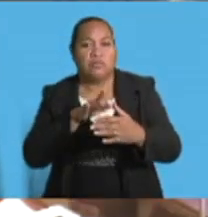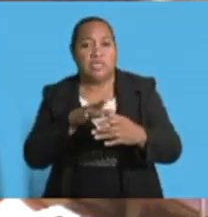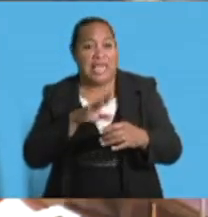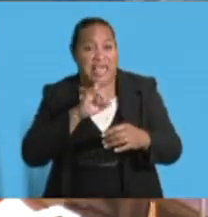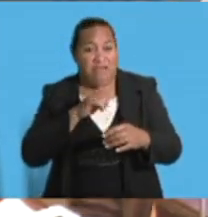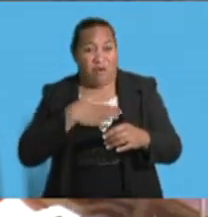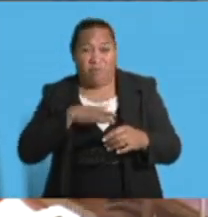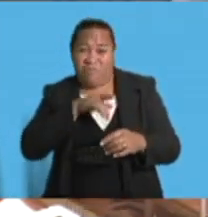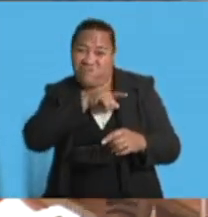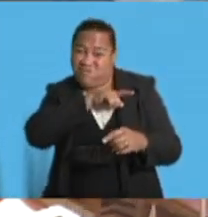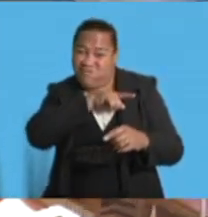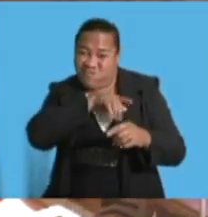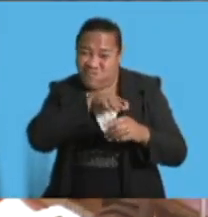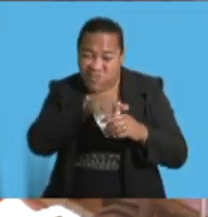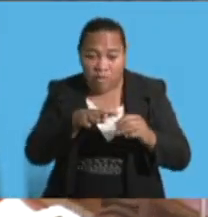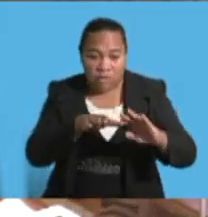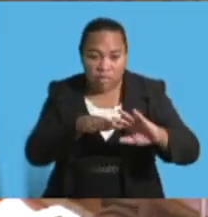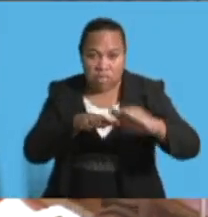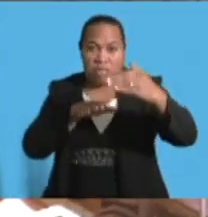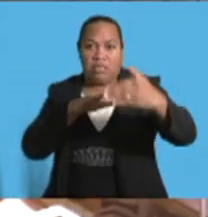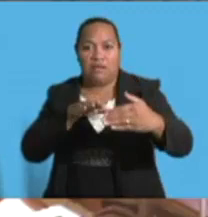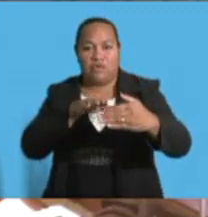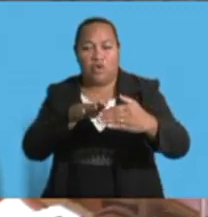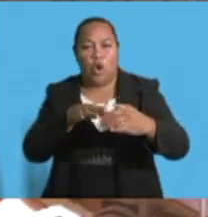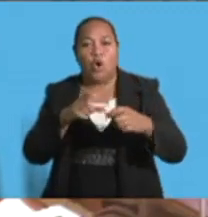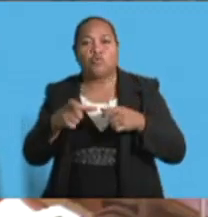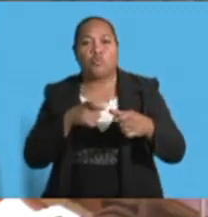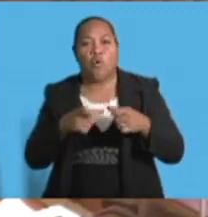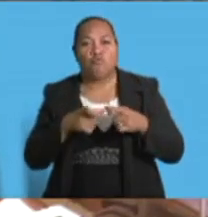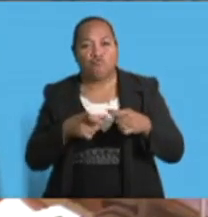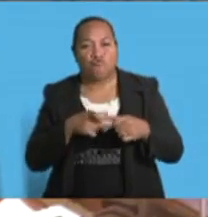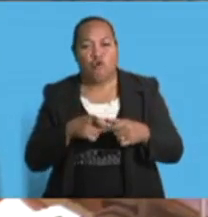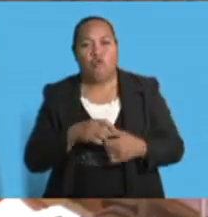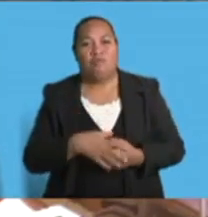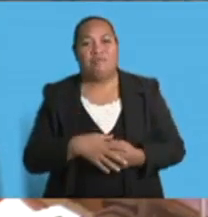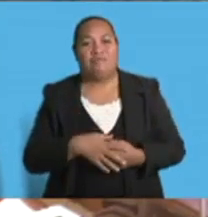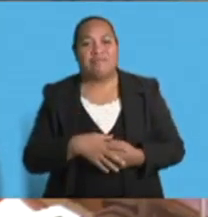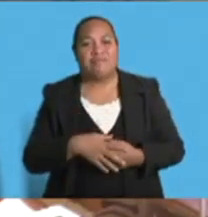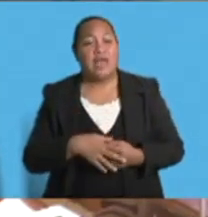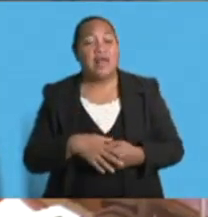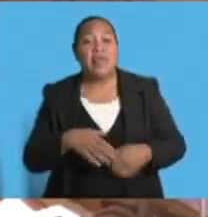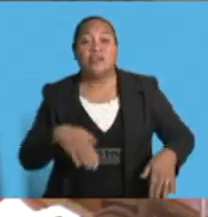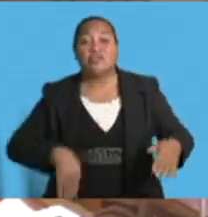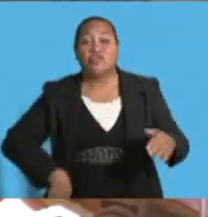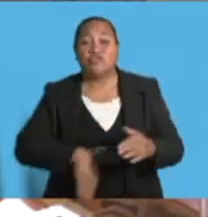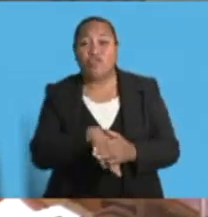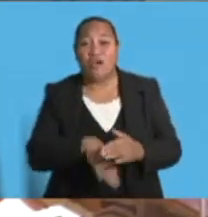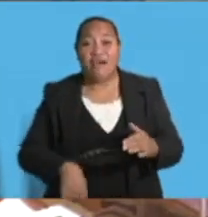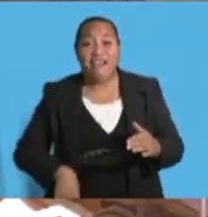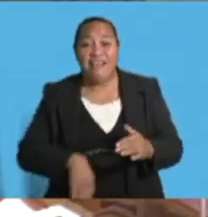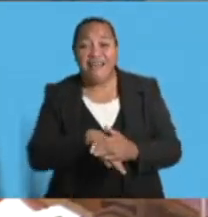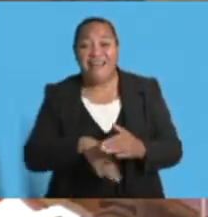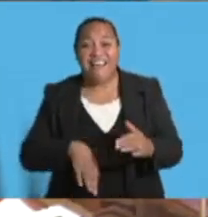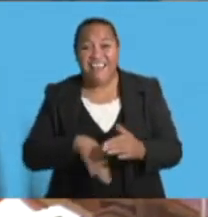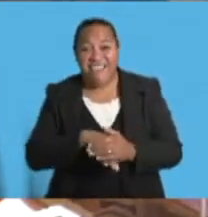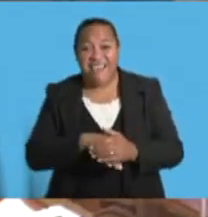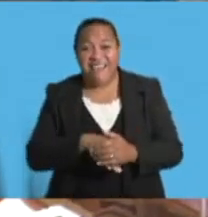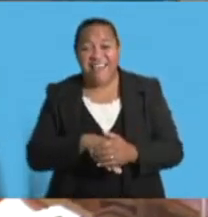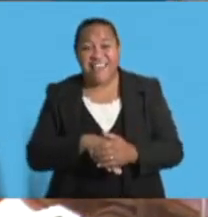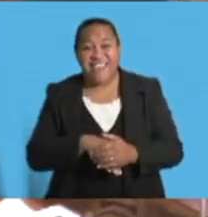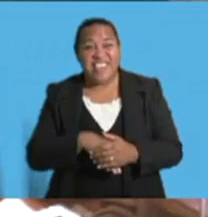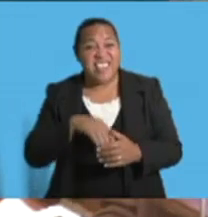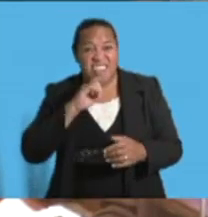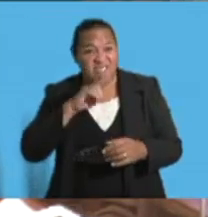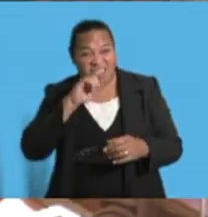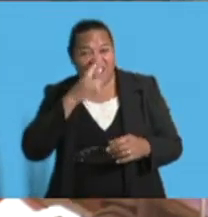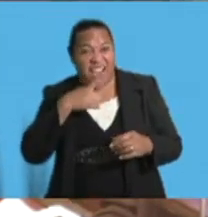speed, these 18 road humps appear from nowhere. In the field, in soccer field, you can't beat, when you can't beat